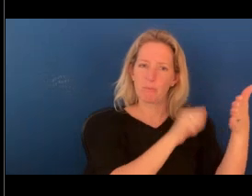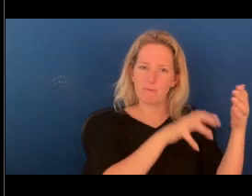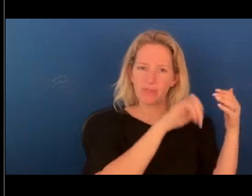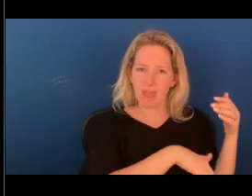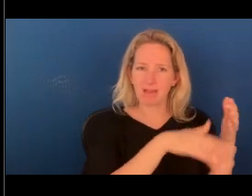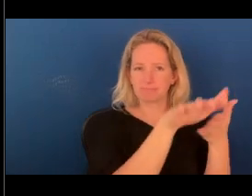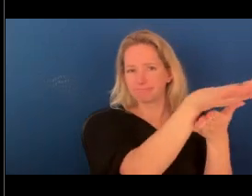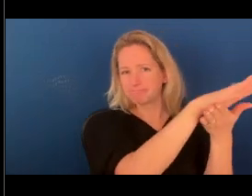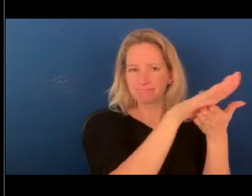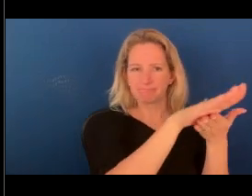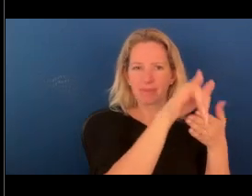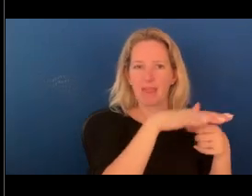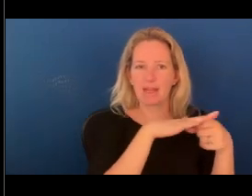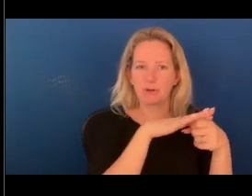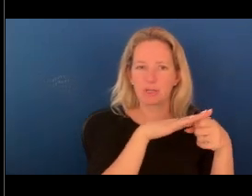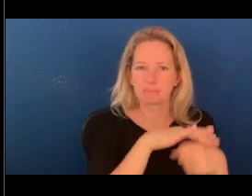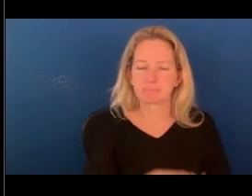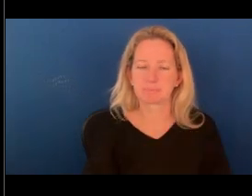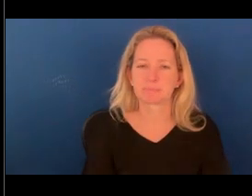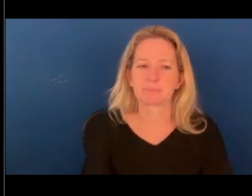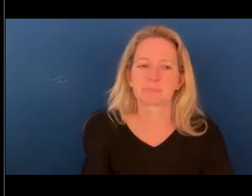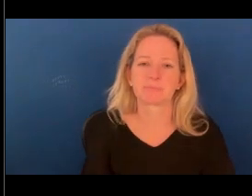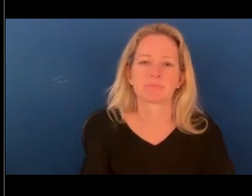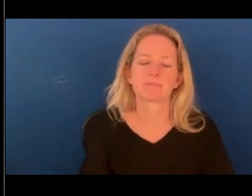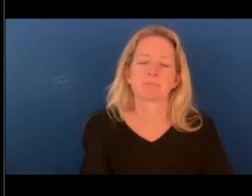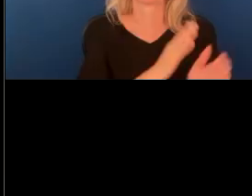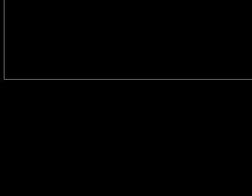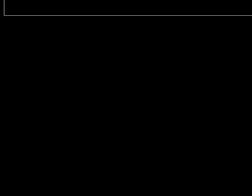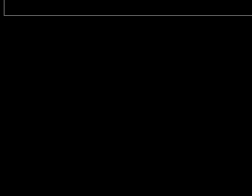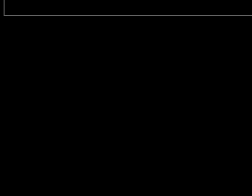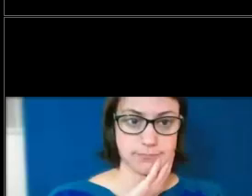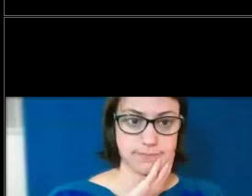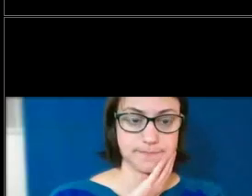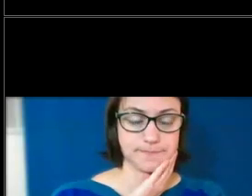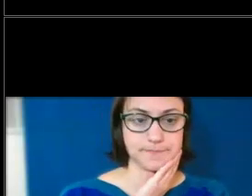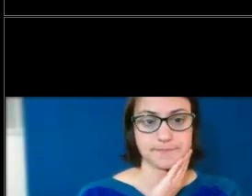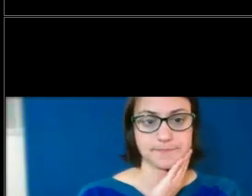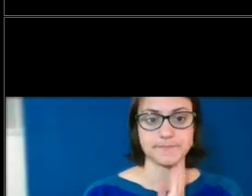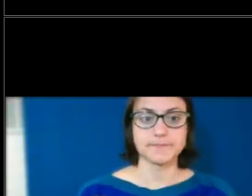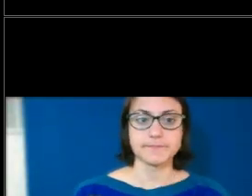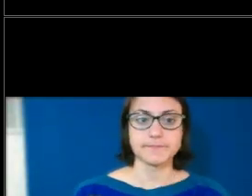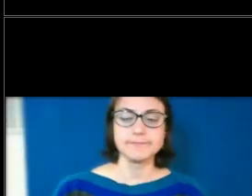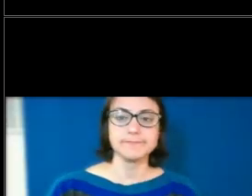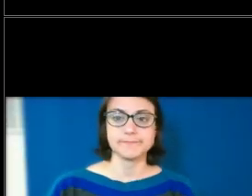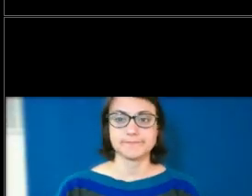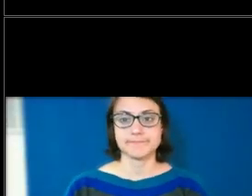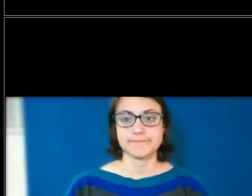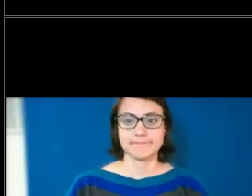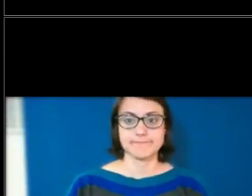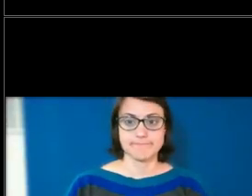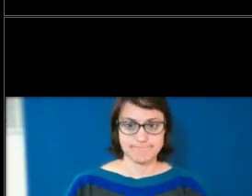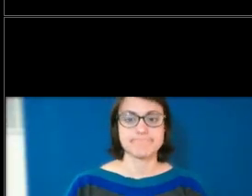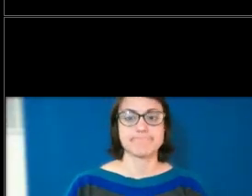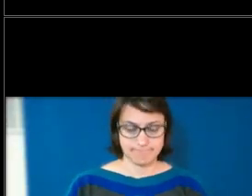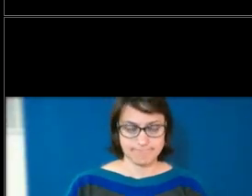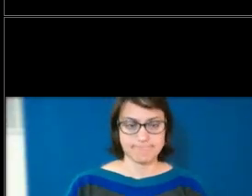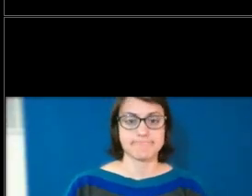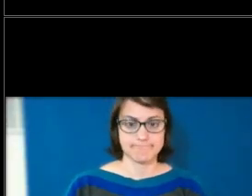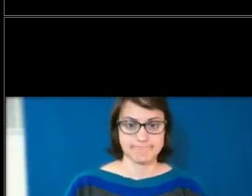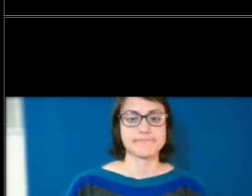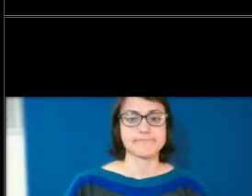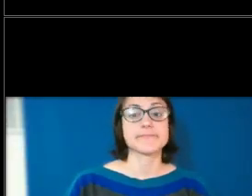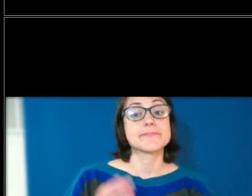that. Okay, so moving to interception on the next slide. This is a set of grants that will support the installation, monitoring,